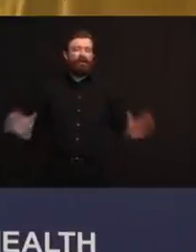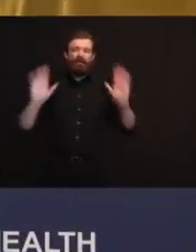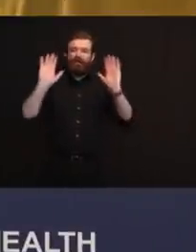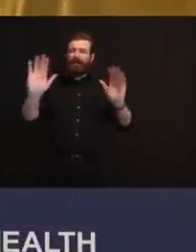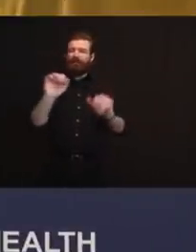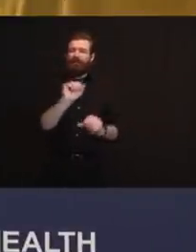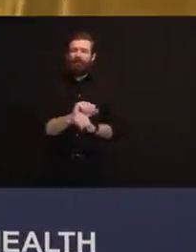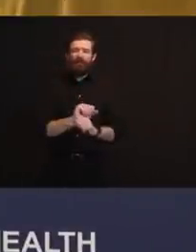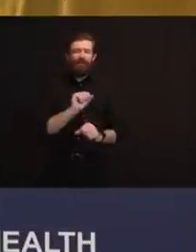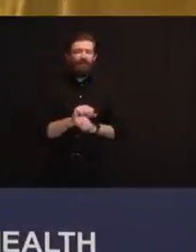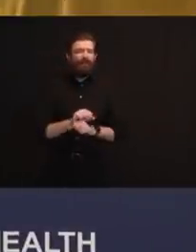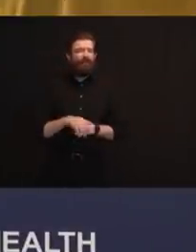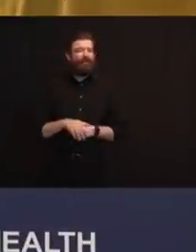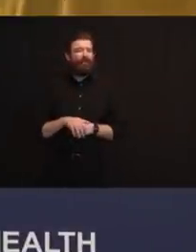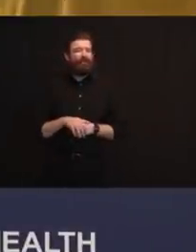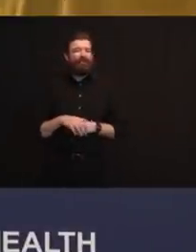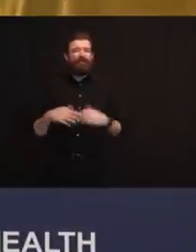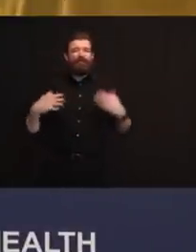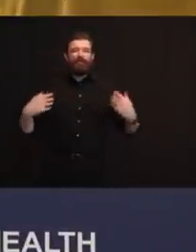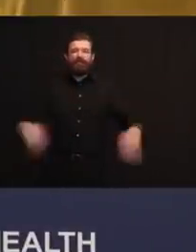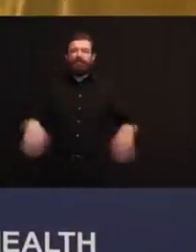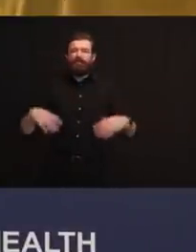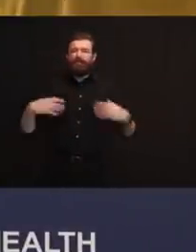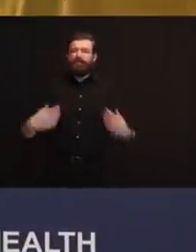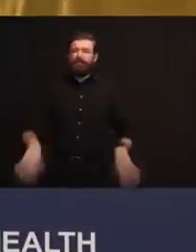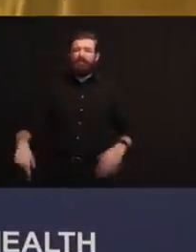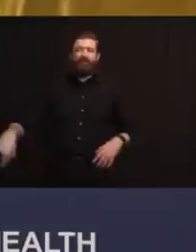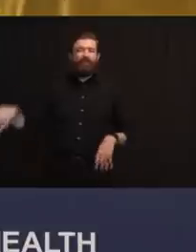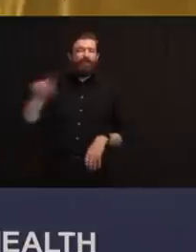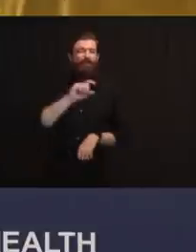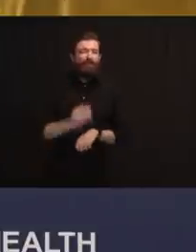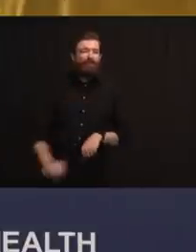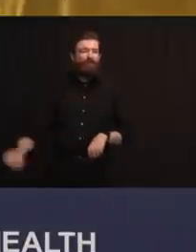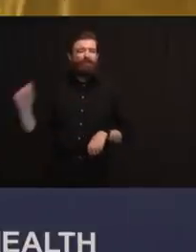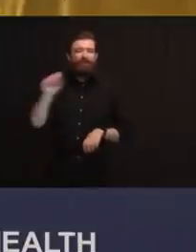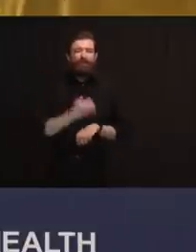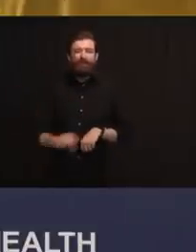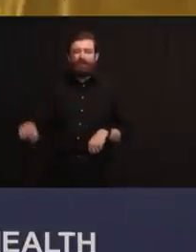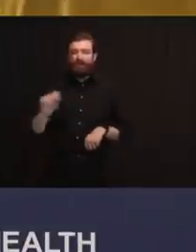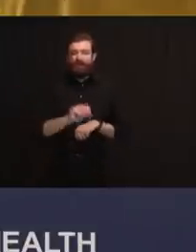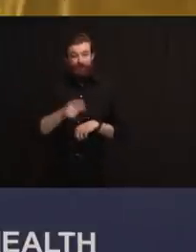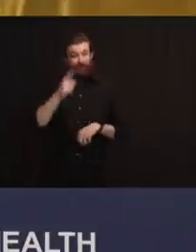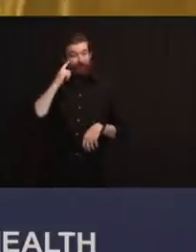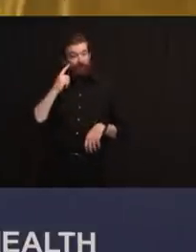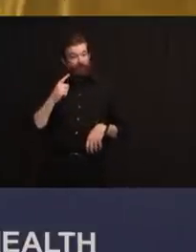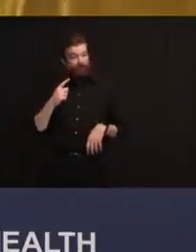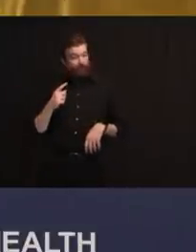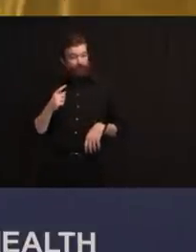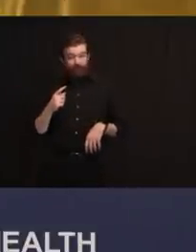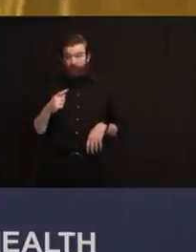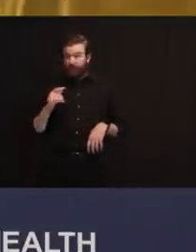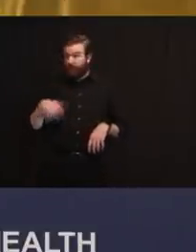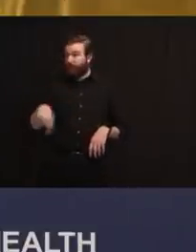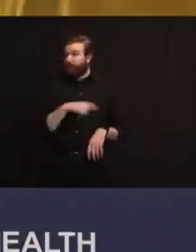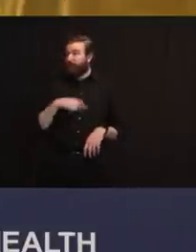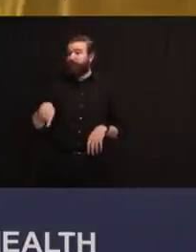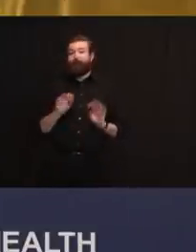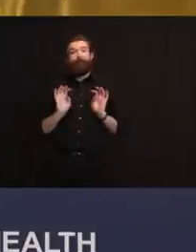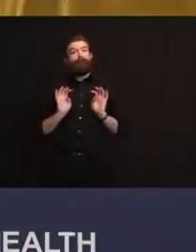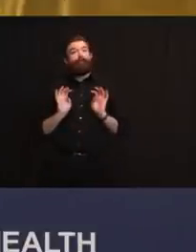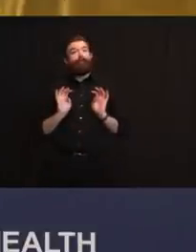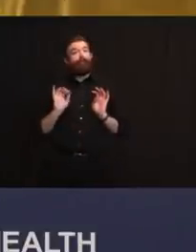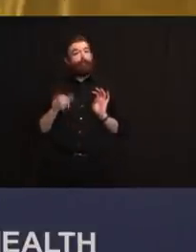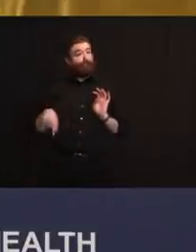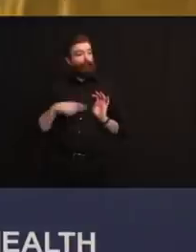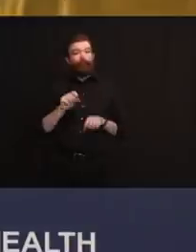of thousands, who you don't see up here with us every day, but are right now laying it all on the field